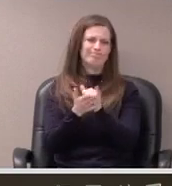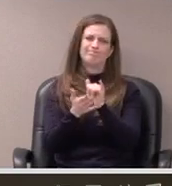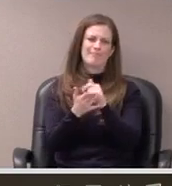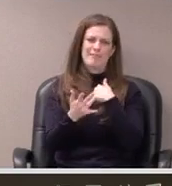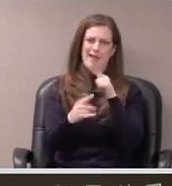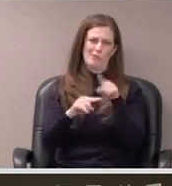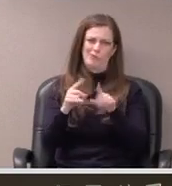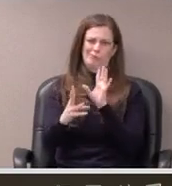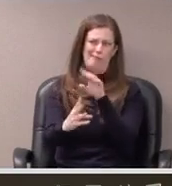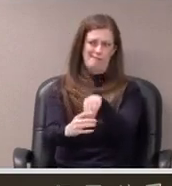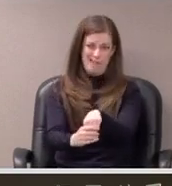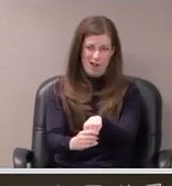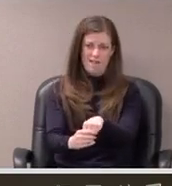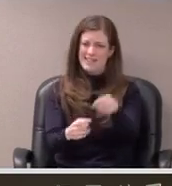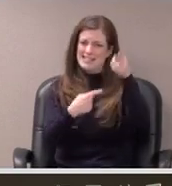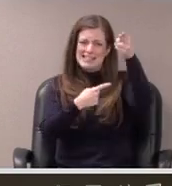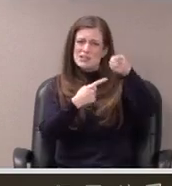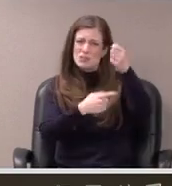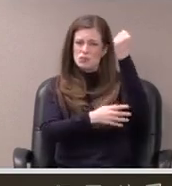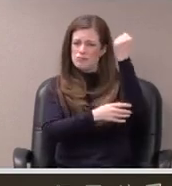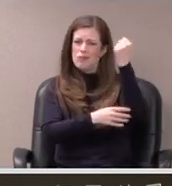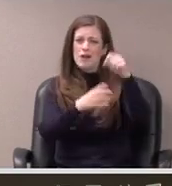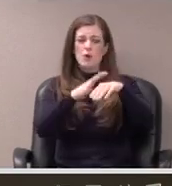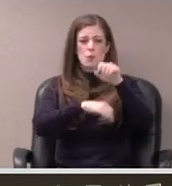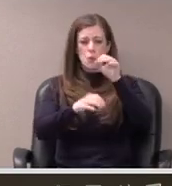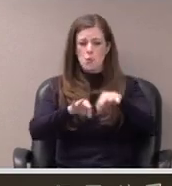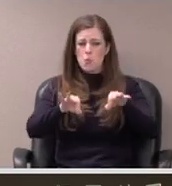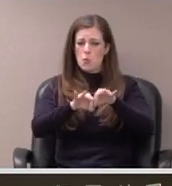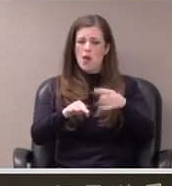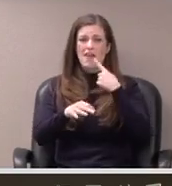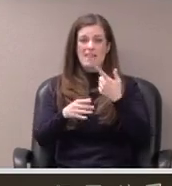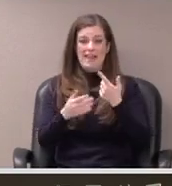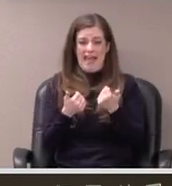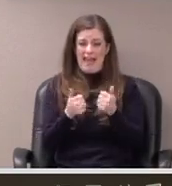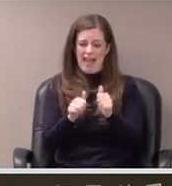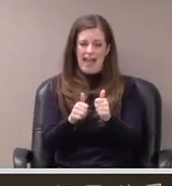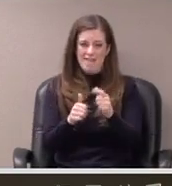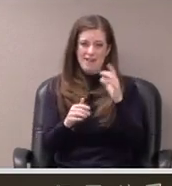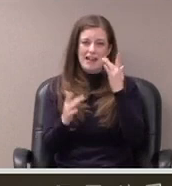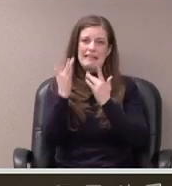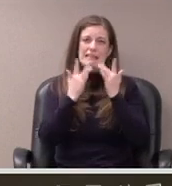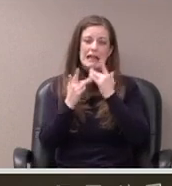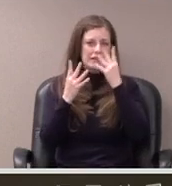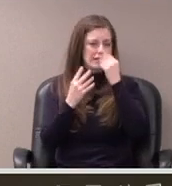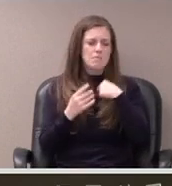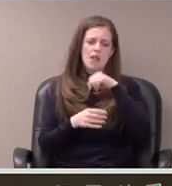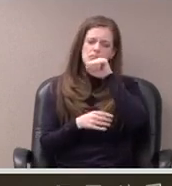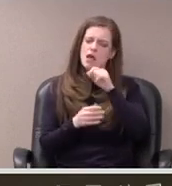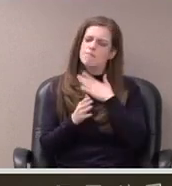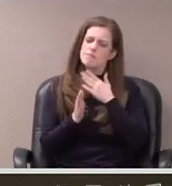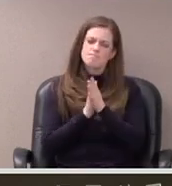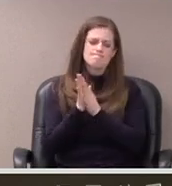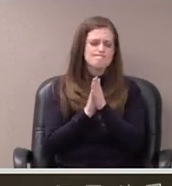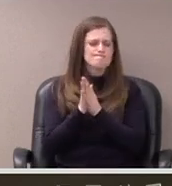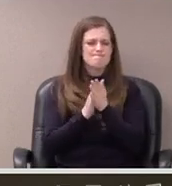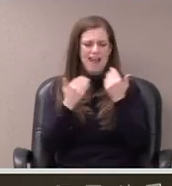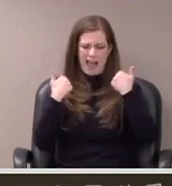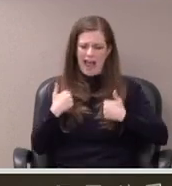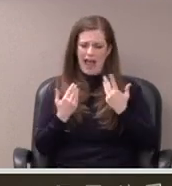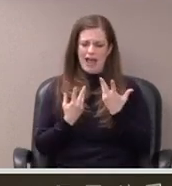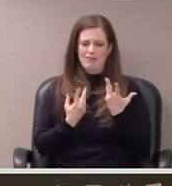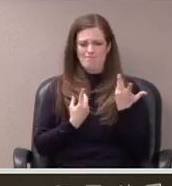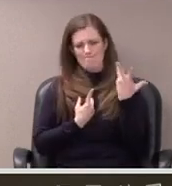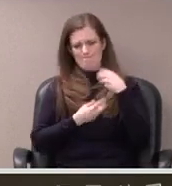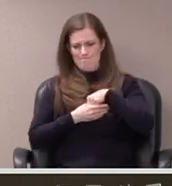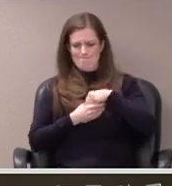of this. It's historic. It's worth the effort. It's worth the lack of sleep. I love it. It's my passion. I'm made for this. I spent a lot of time just thinking